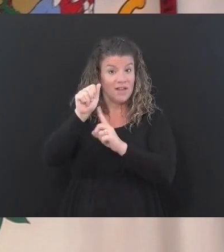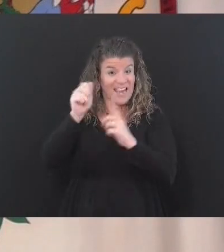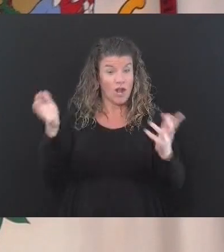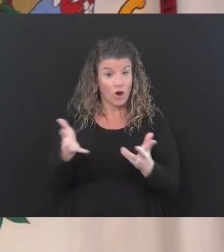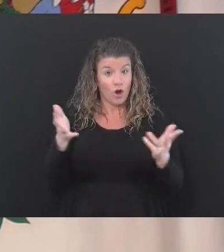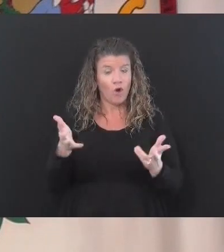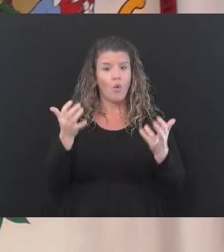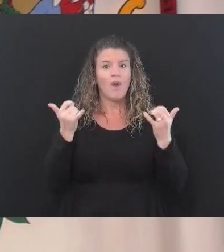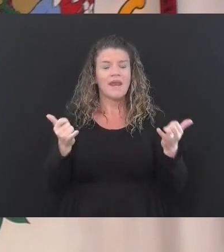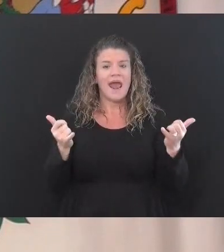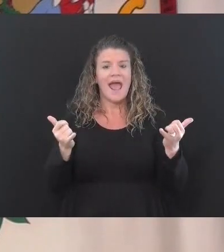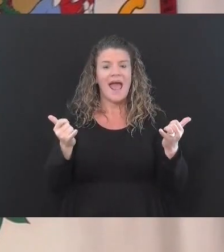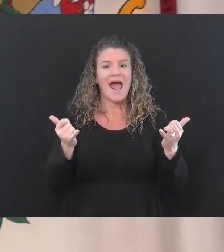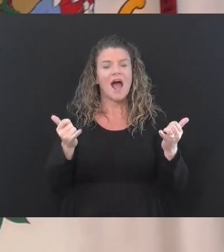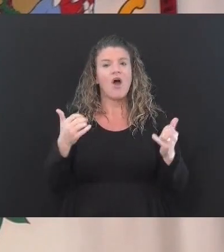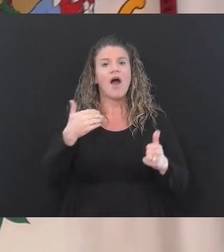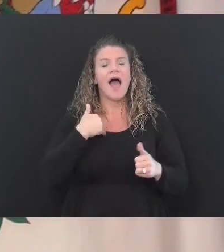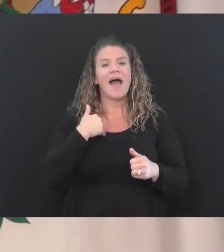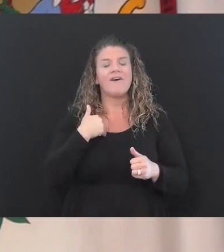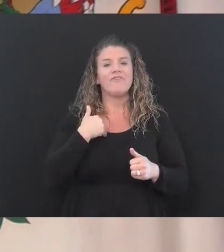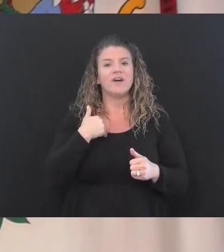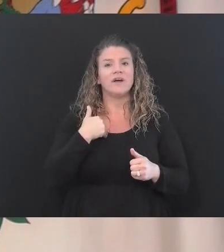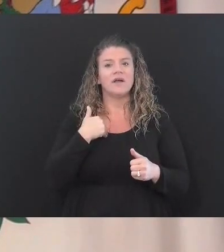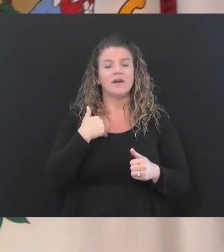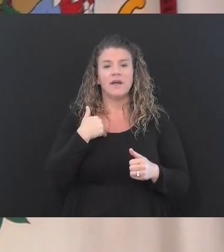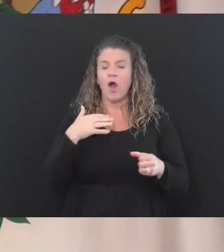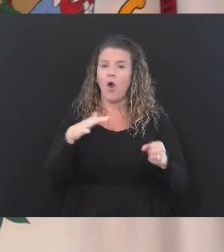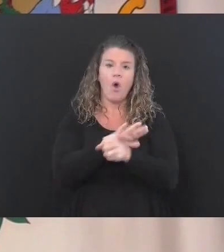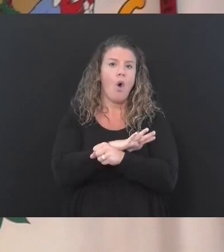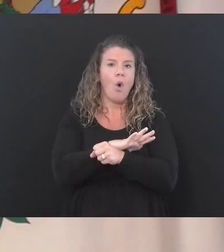now have a whole government